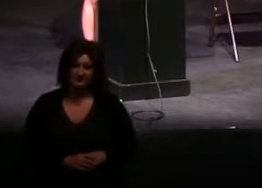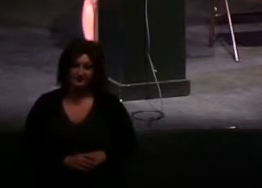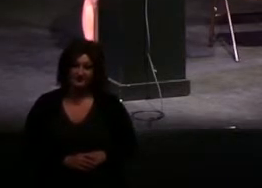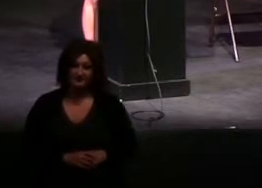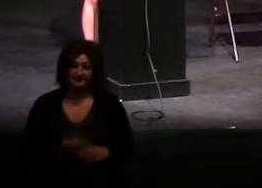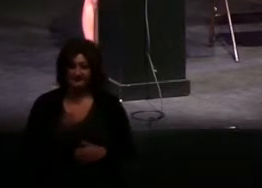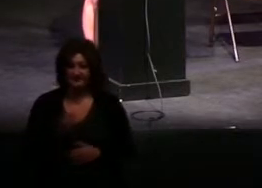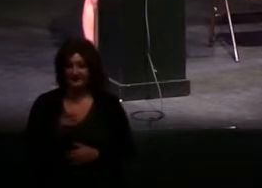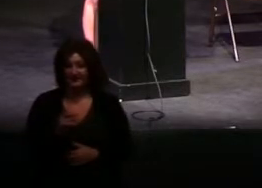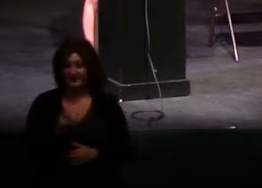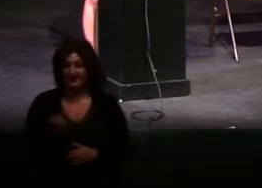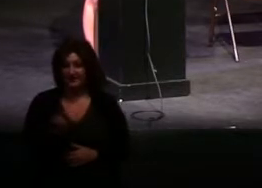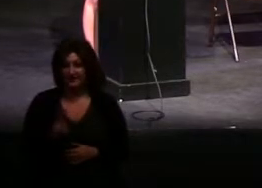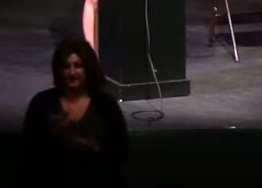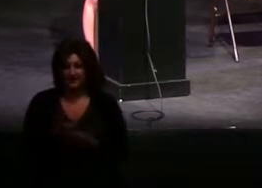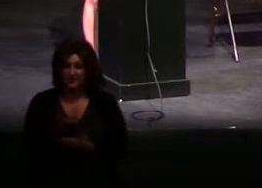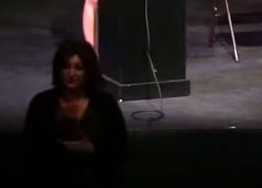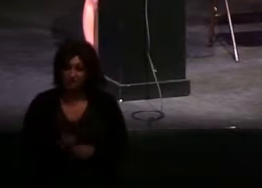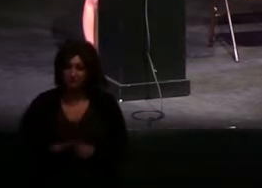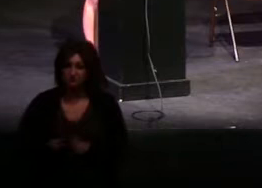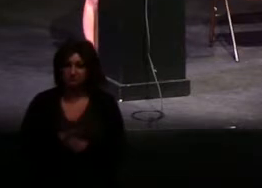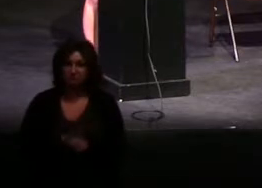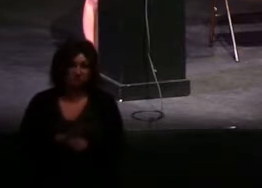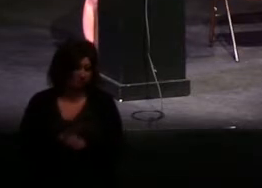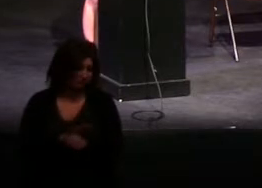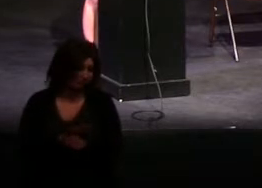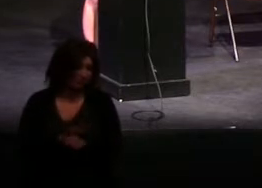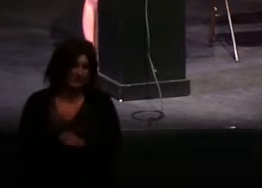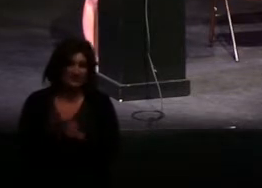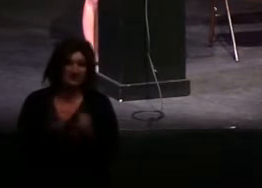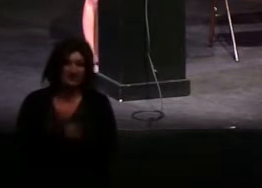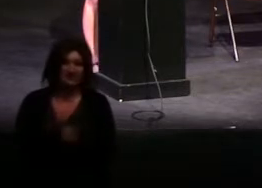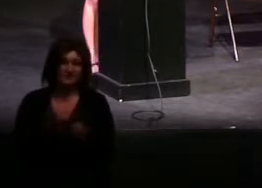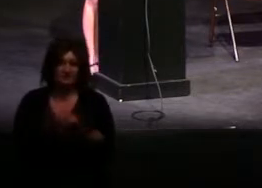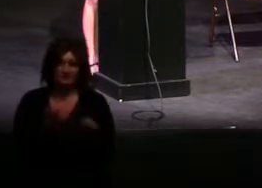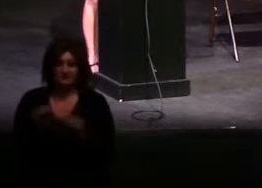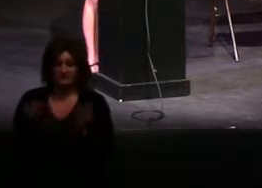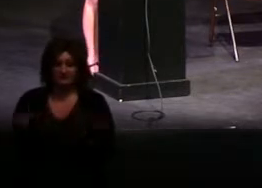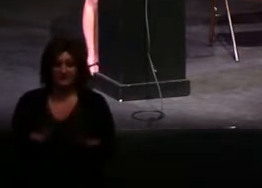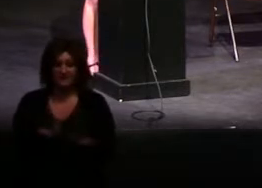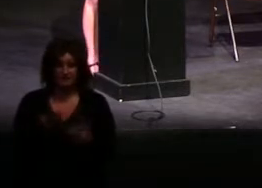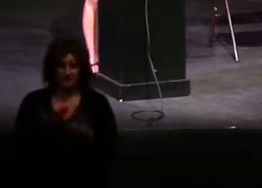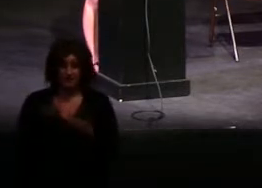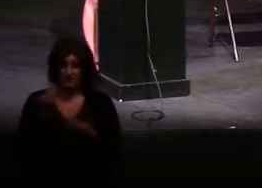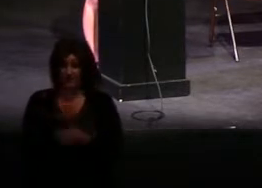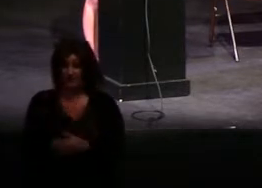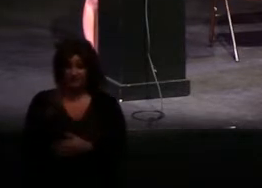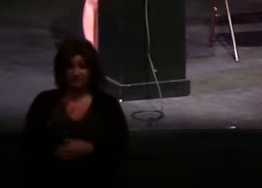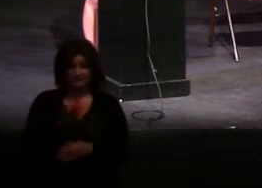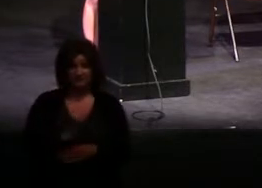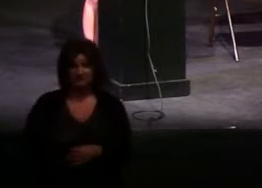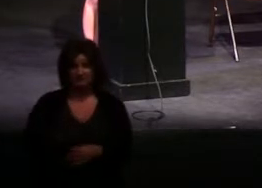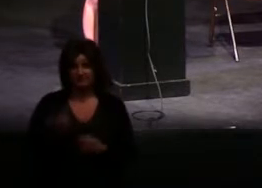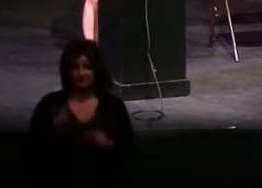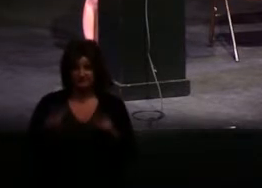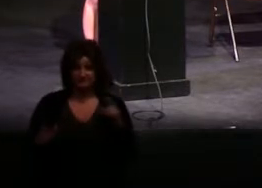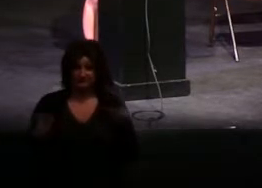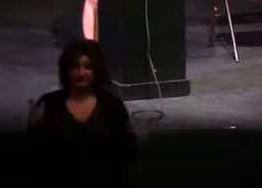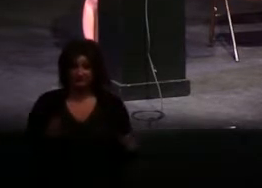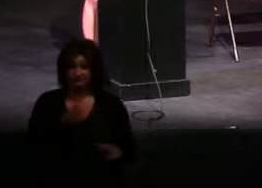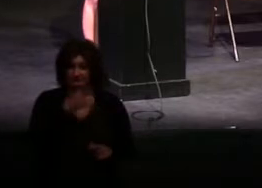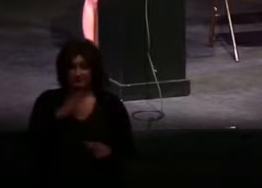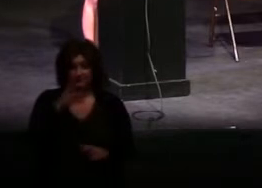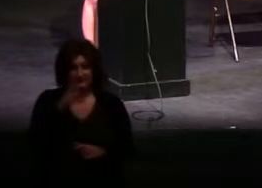Linda Russo is relatively new to the Palouse, having moved here 7 years ago. She'd never before spent time in such a vastly